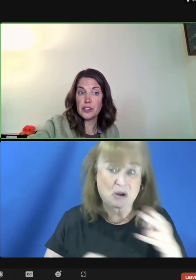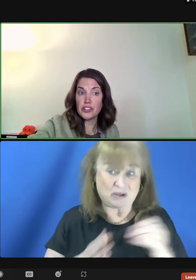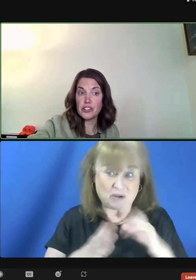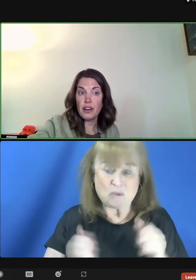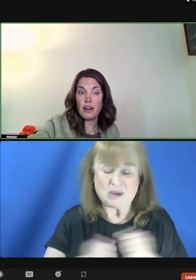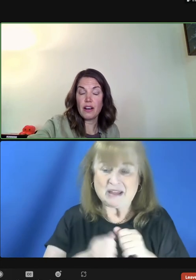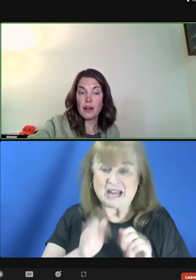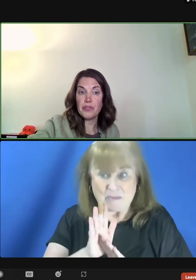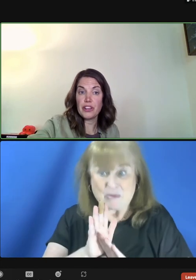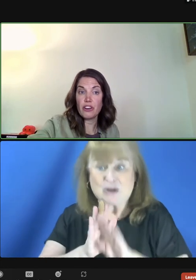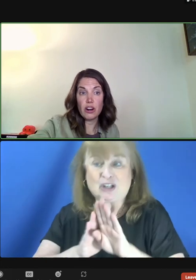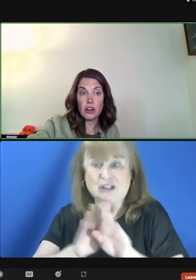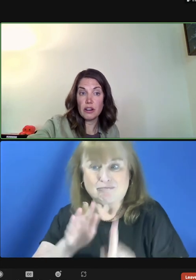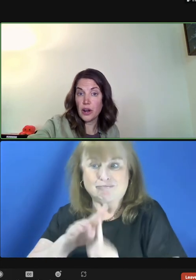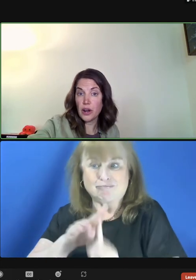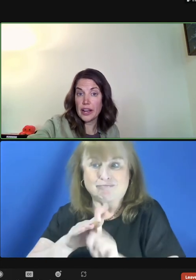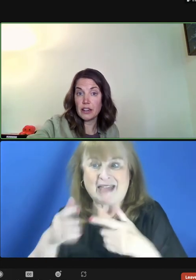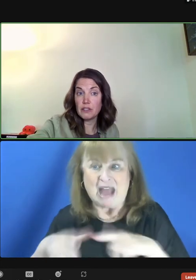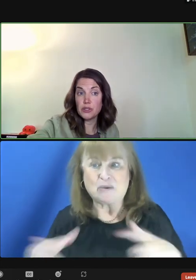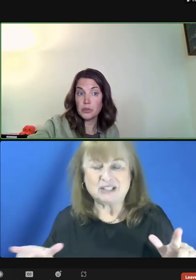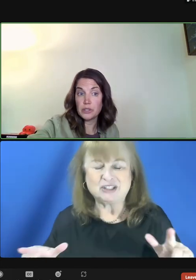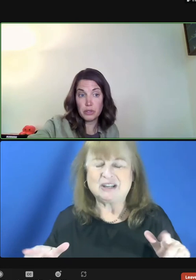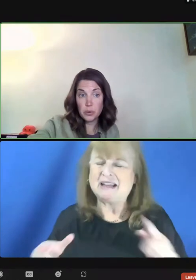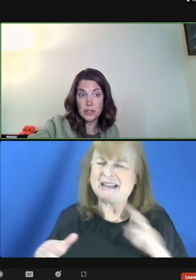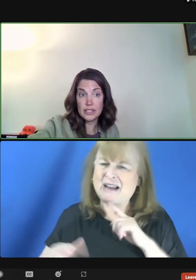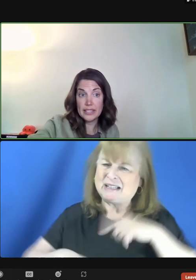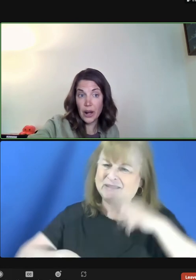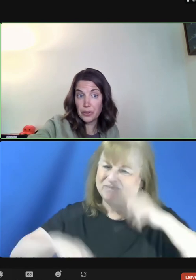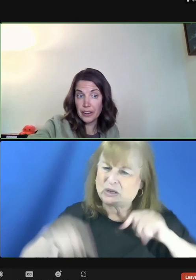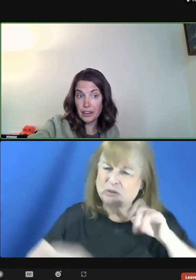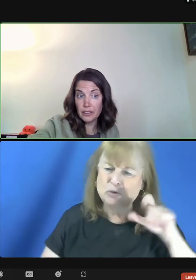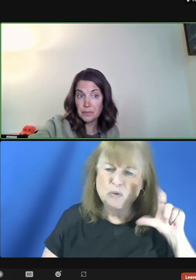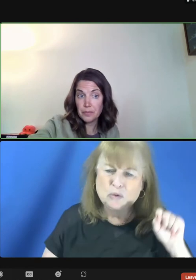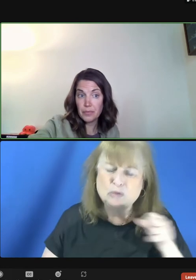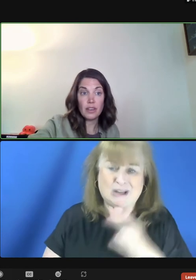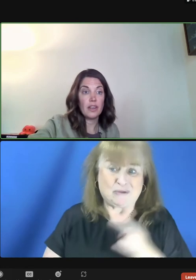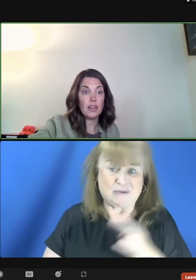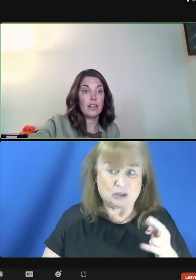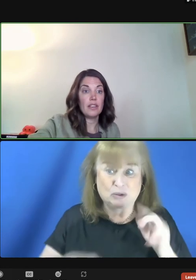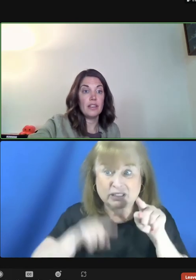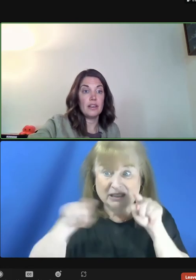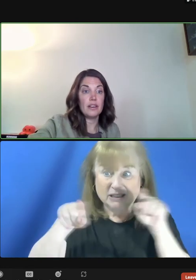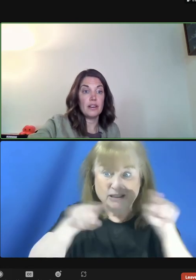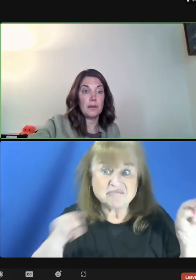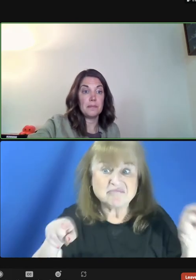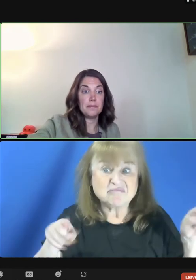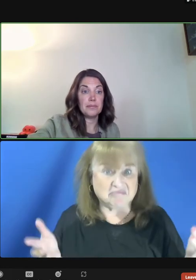emergent language. There are a variety of tools and resources out there.